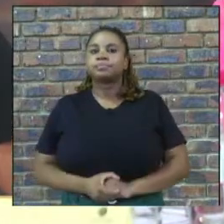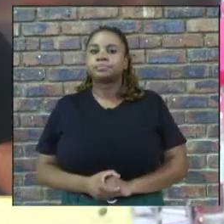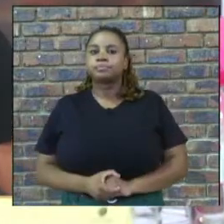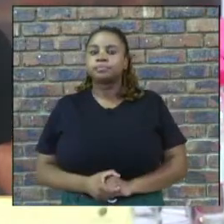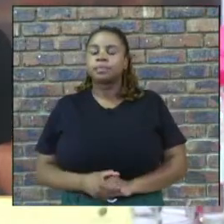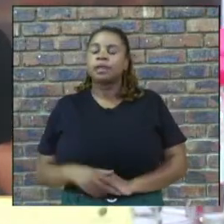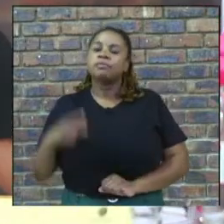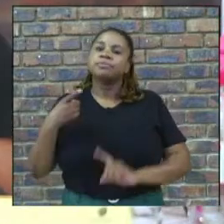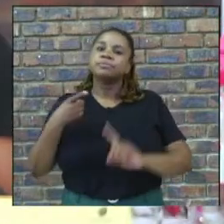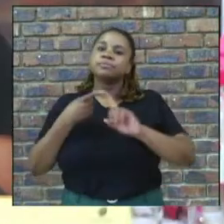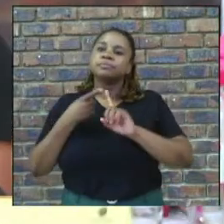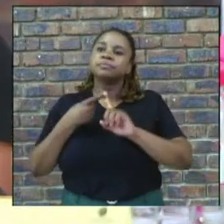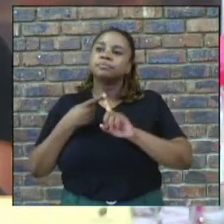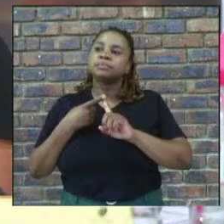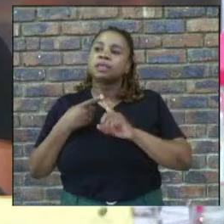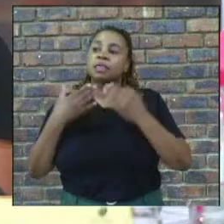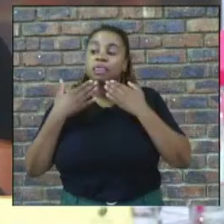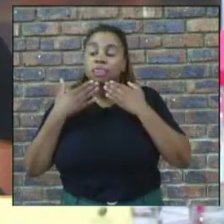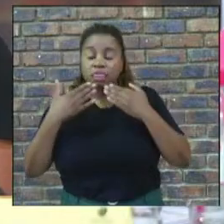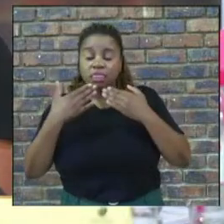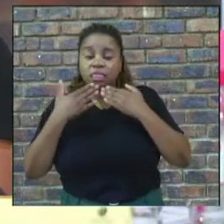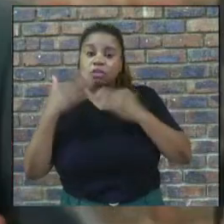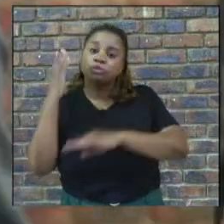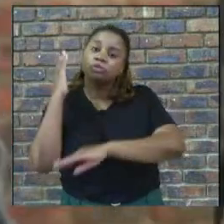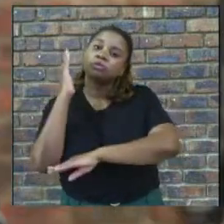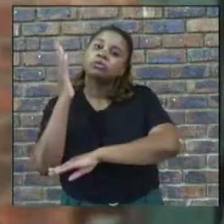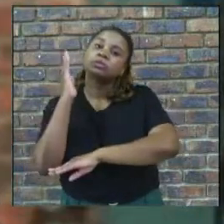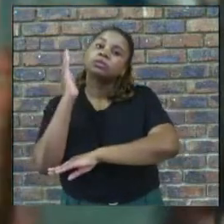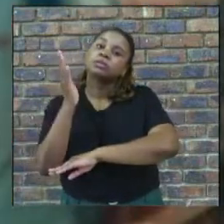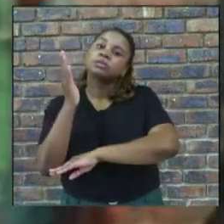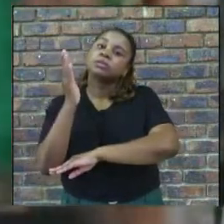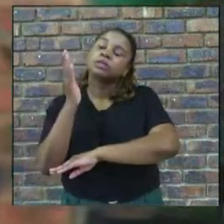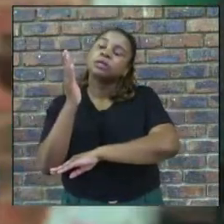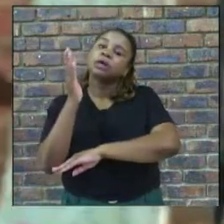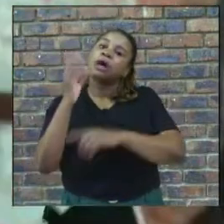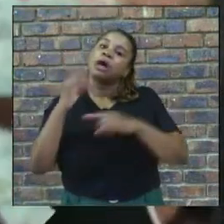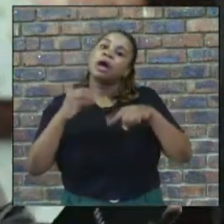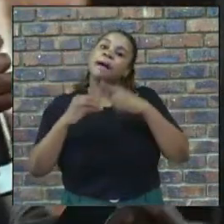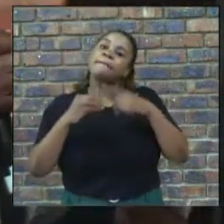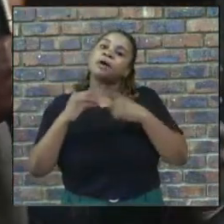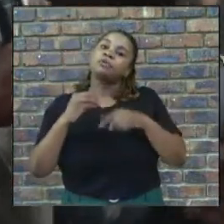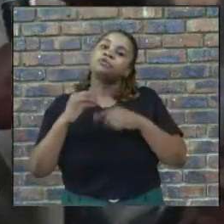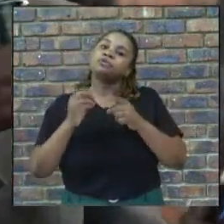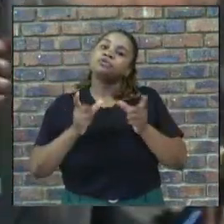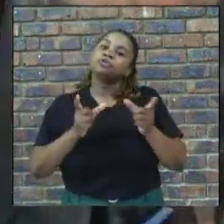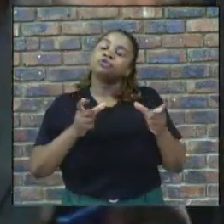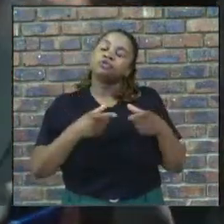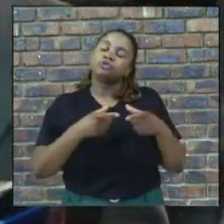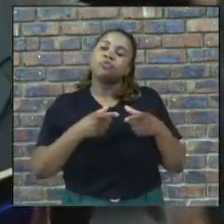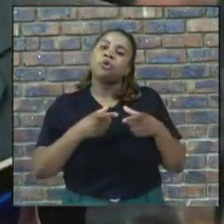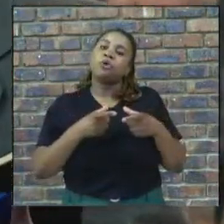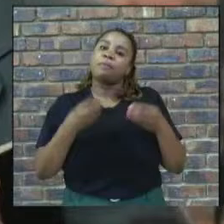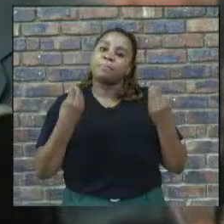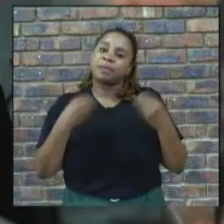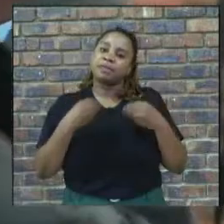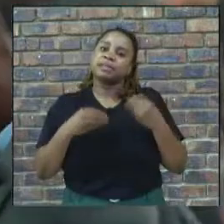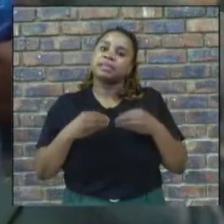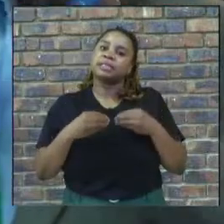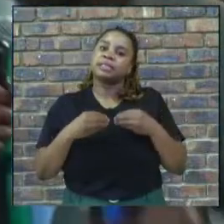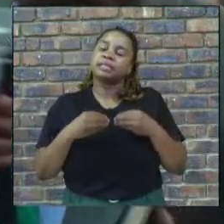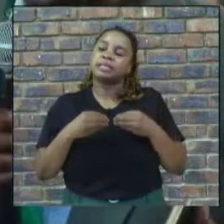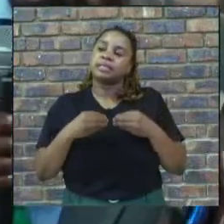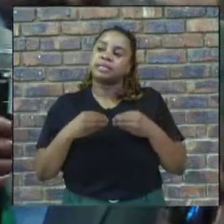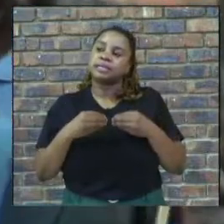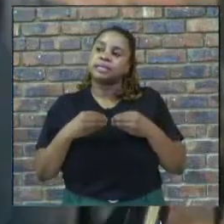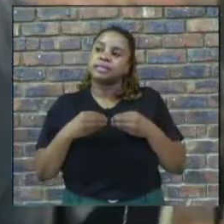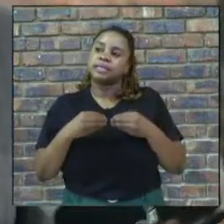Firstly, thank you for the presentation of small businesses in terms of finances. But again,